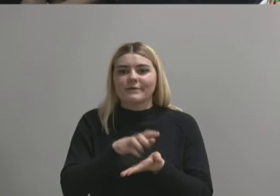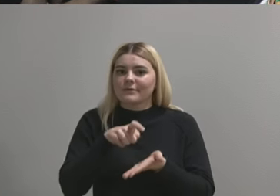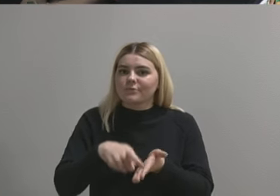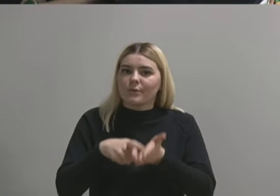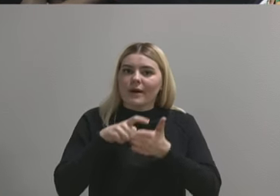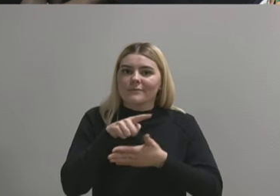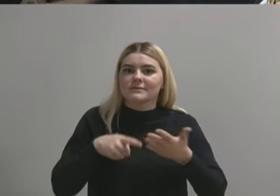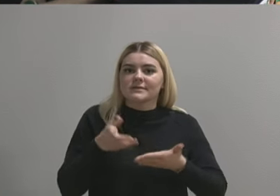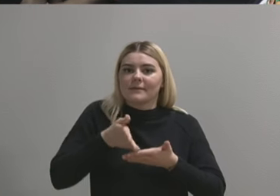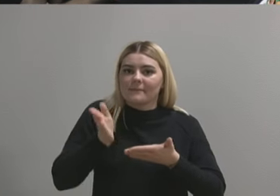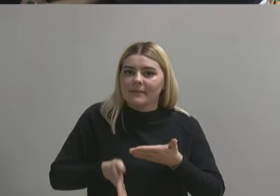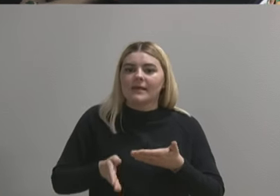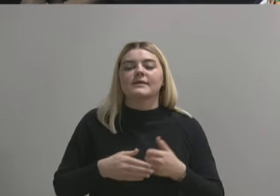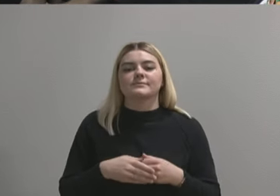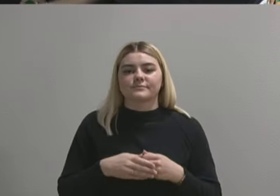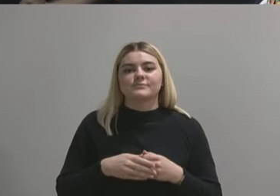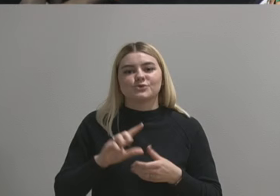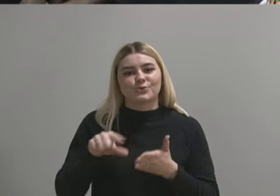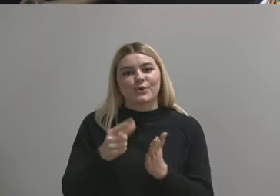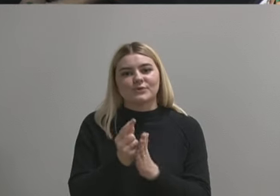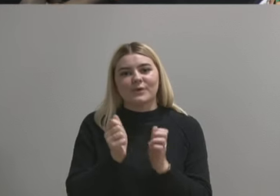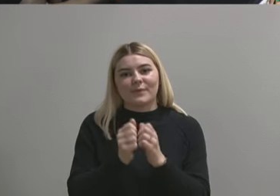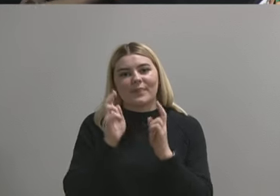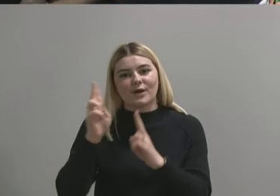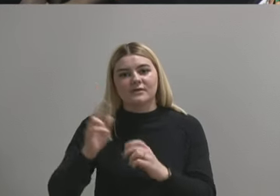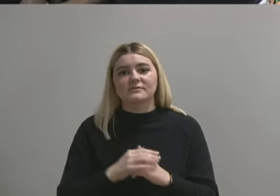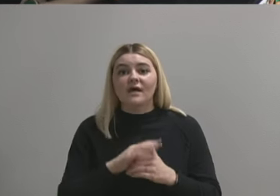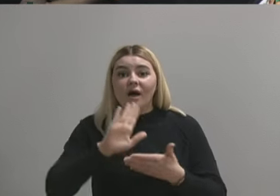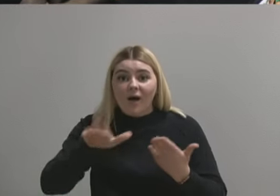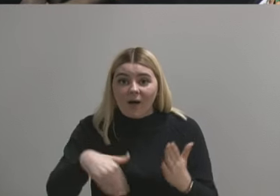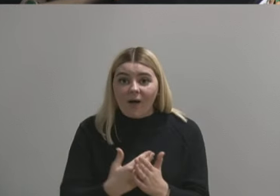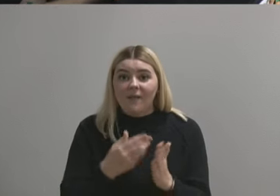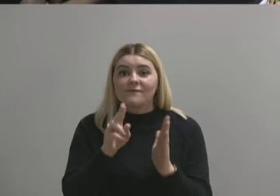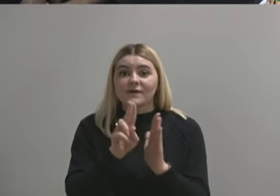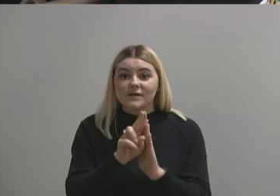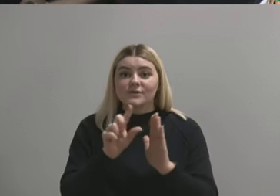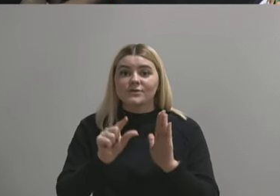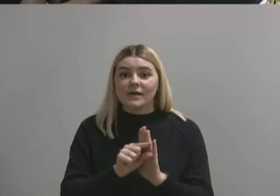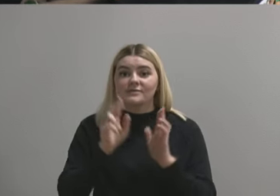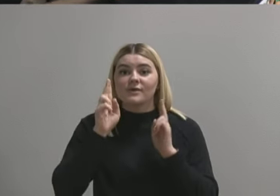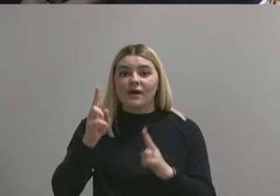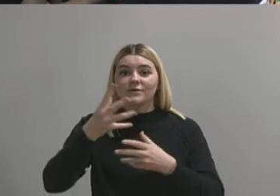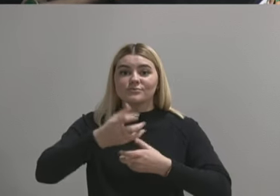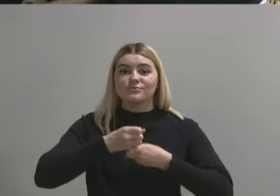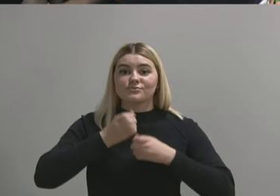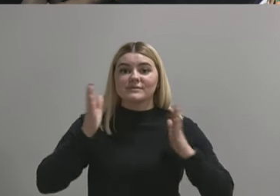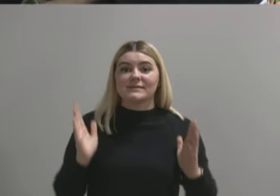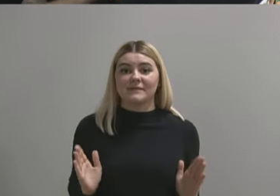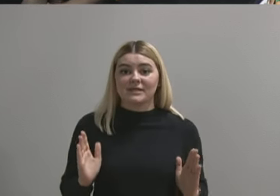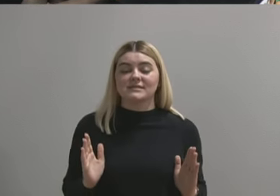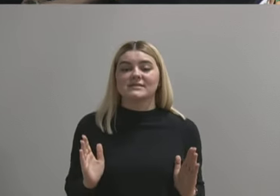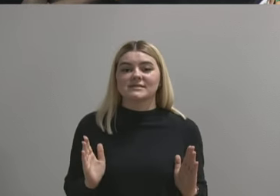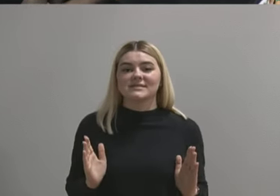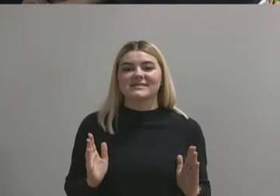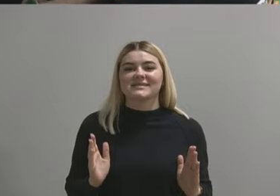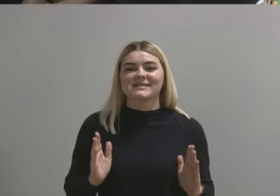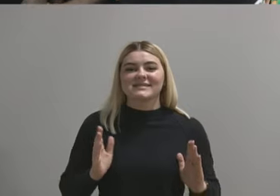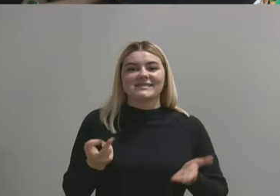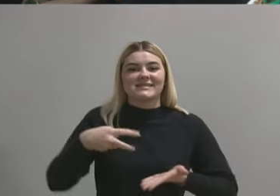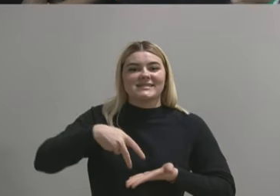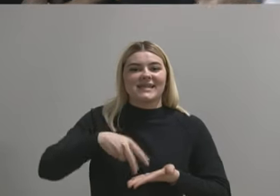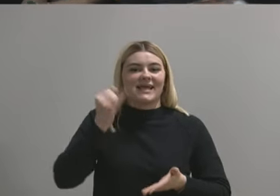honors. Now, I would like all of the undergraduate honors recipients to stand as able and